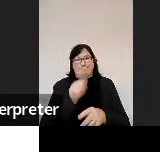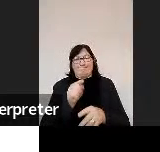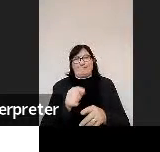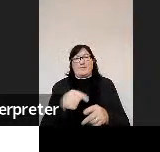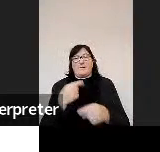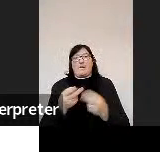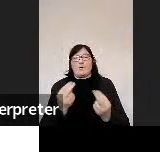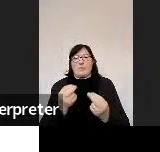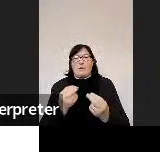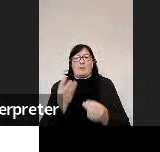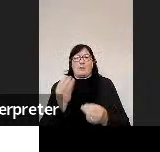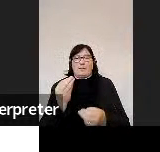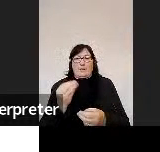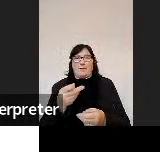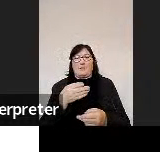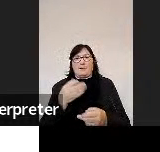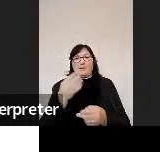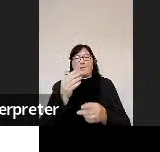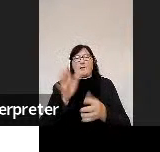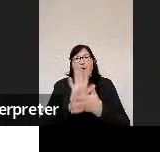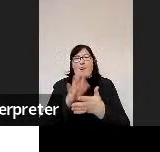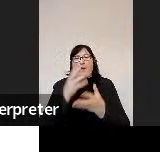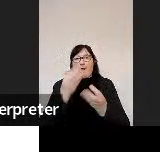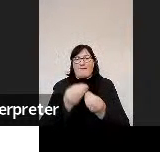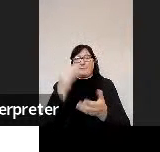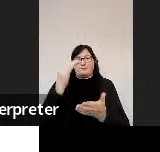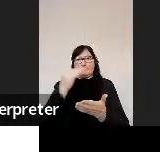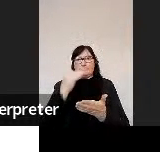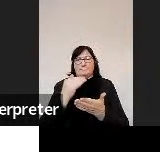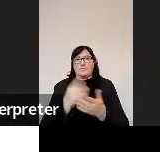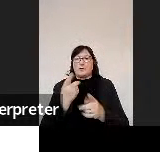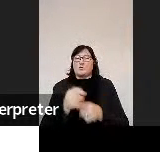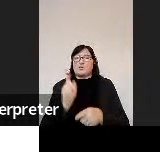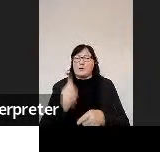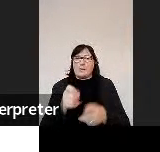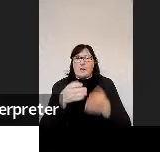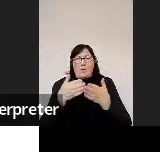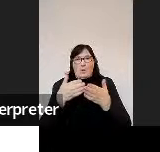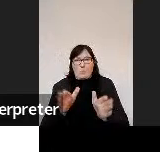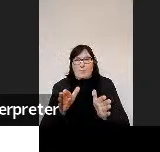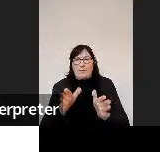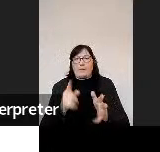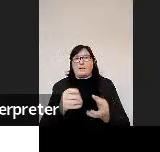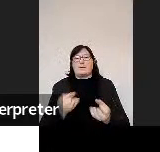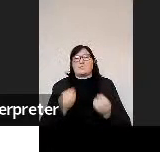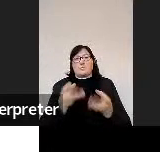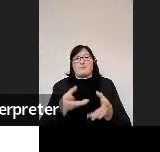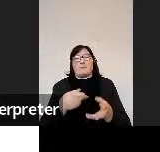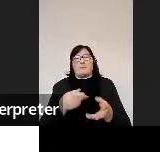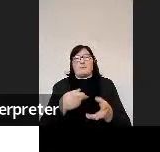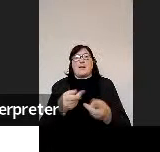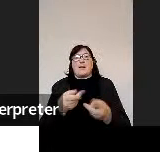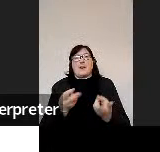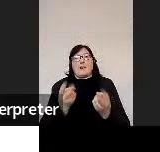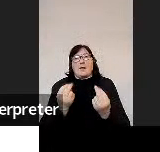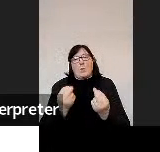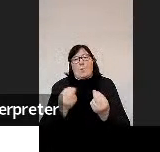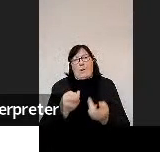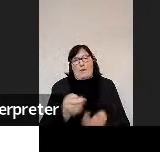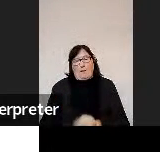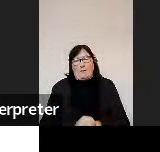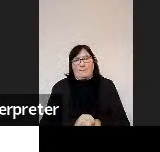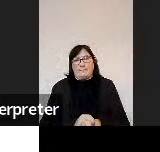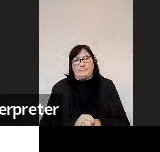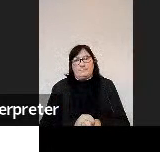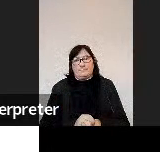you simply need to click on it, open the application, and submit the renewal. After you've submitted the